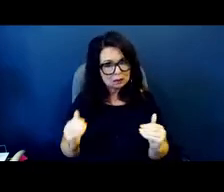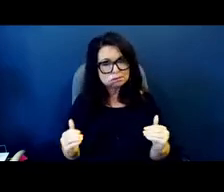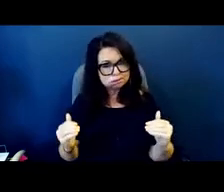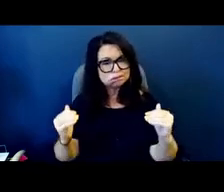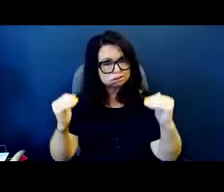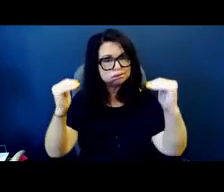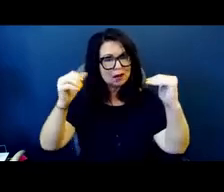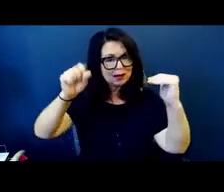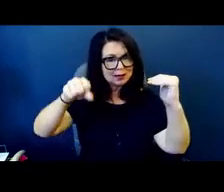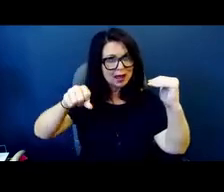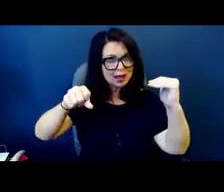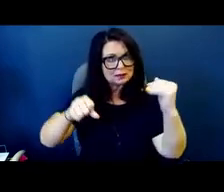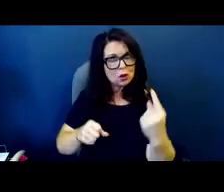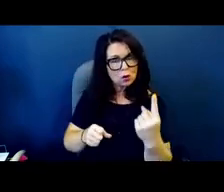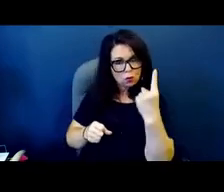that for the most part,